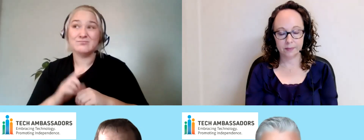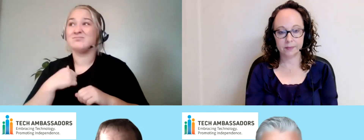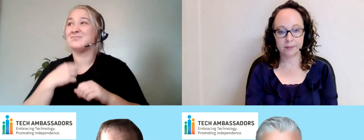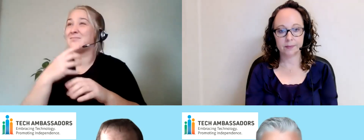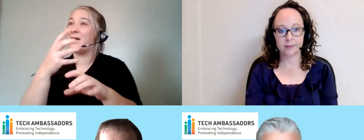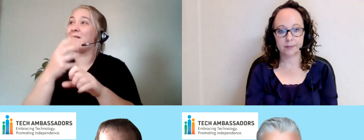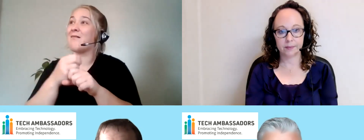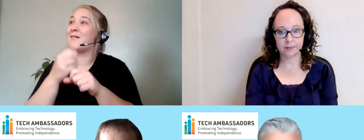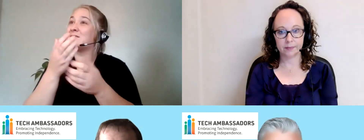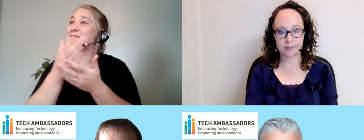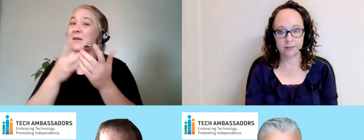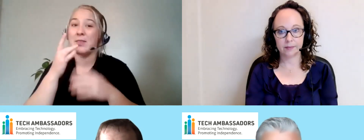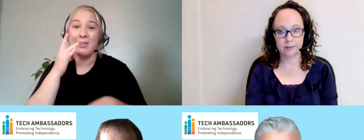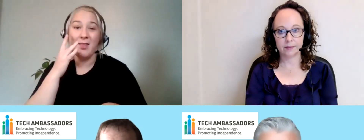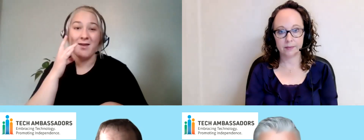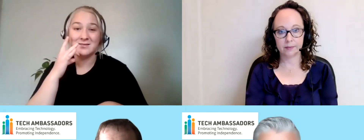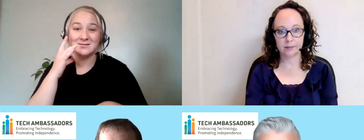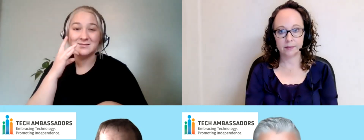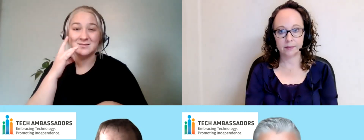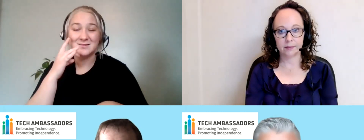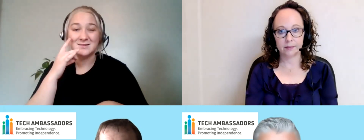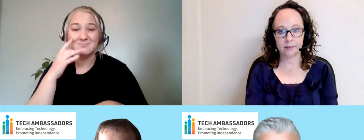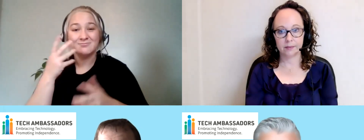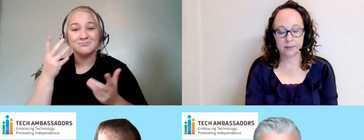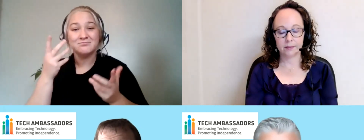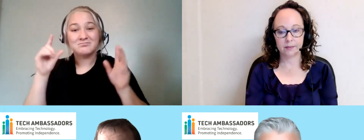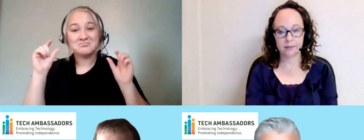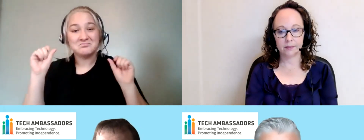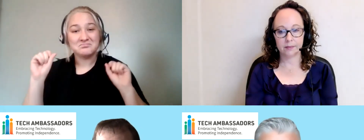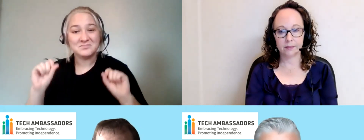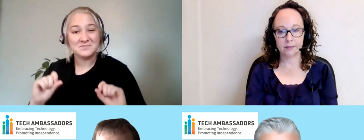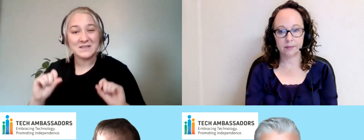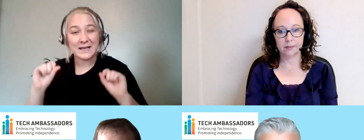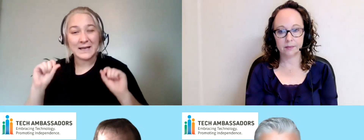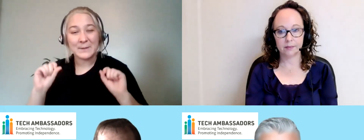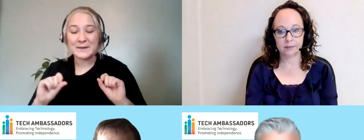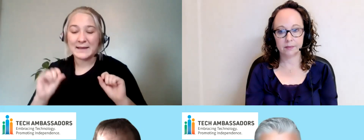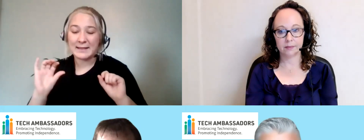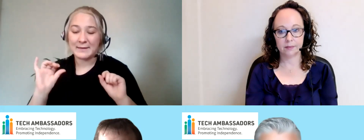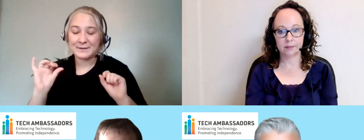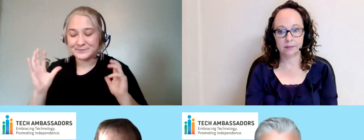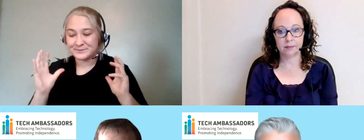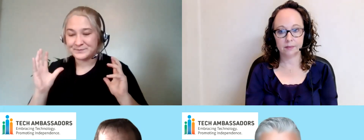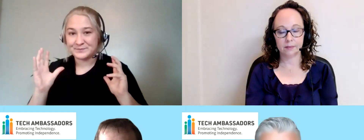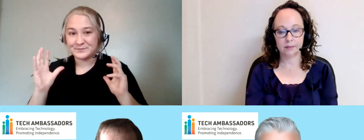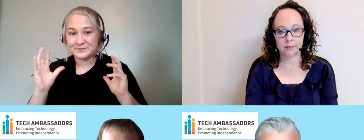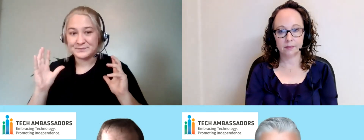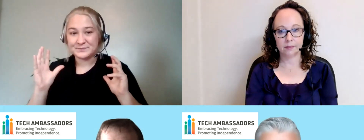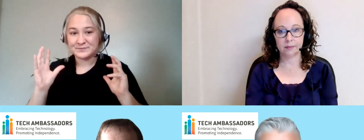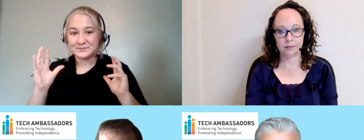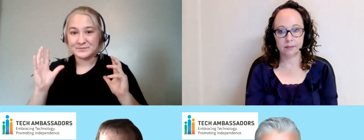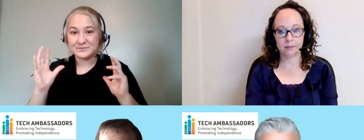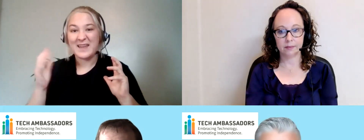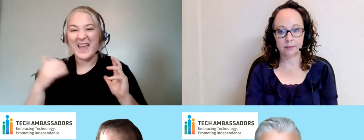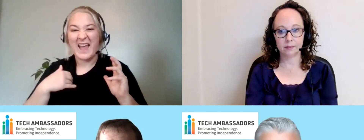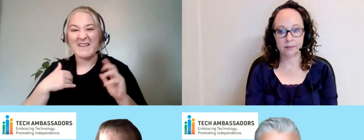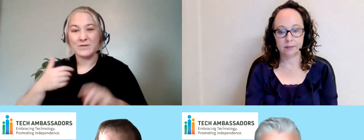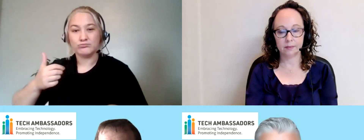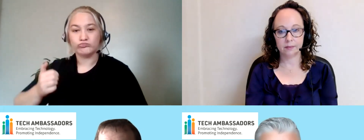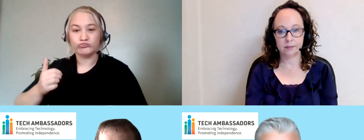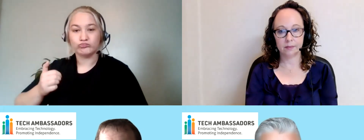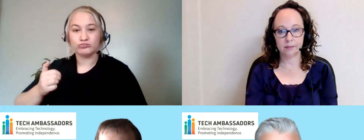some lights that can be like put on remote